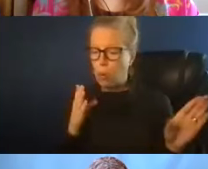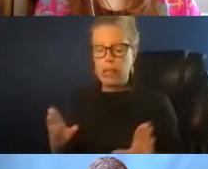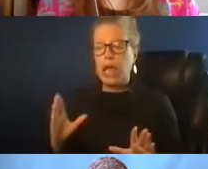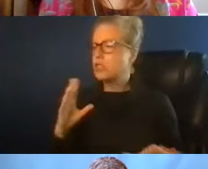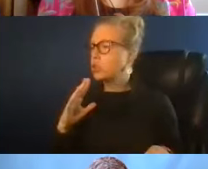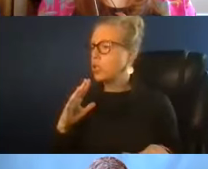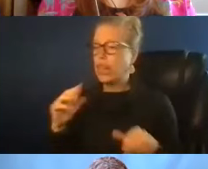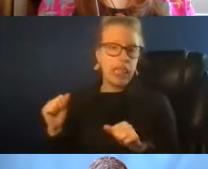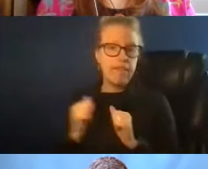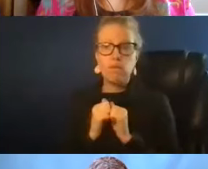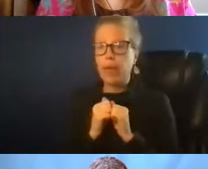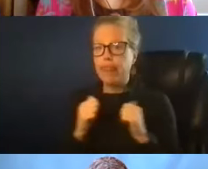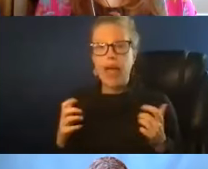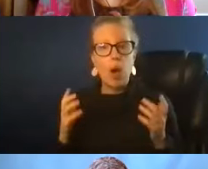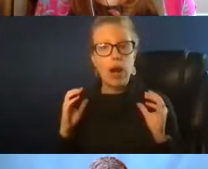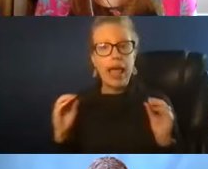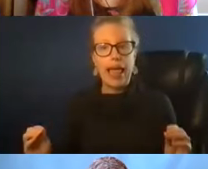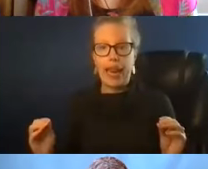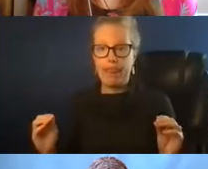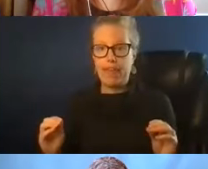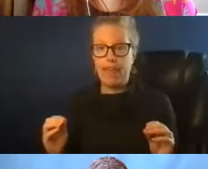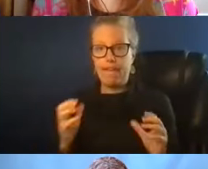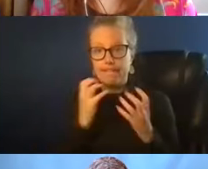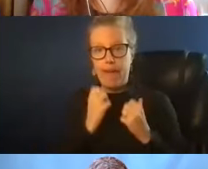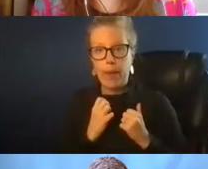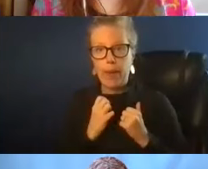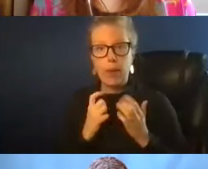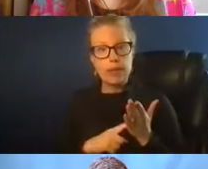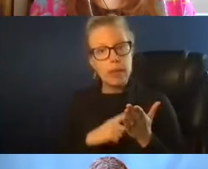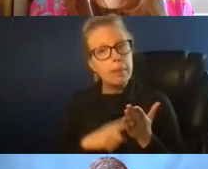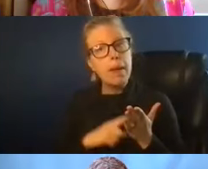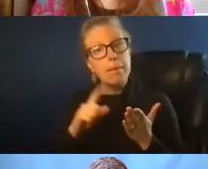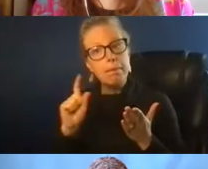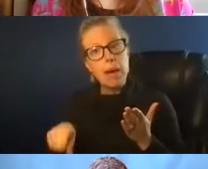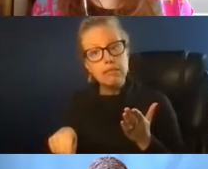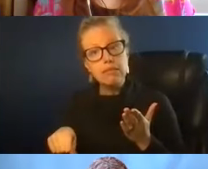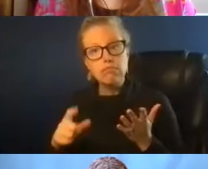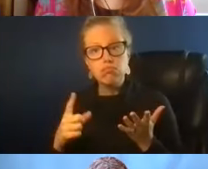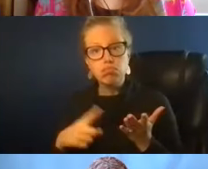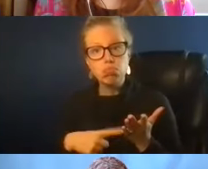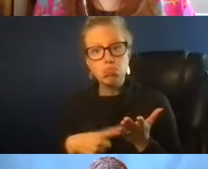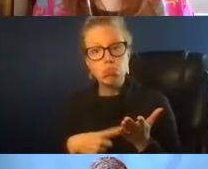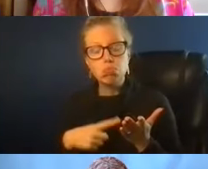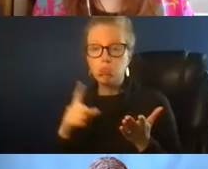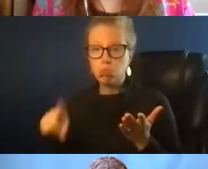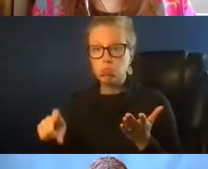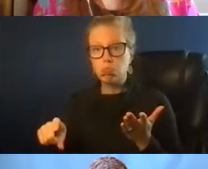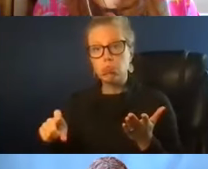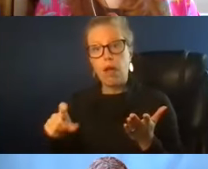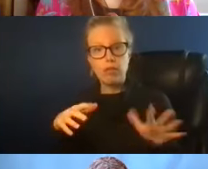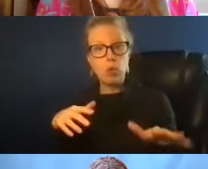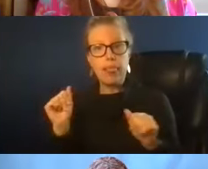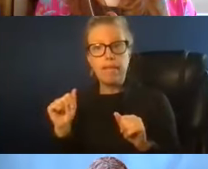leave without anything. And sometimes you have to do that. Absolutely. Sometimes you do just have to leave.